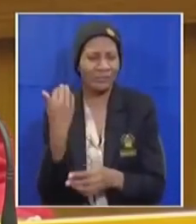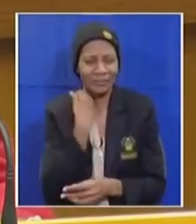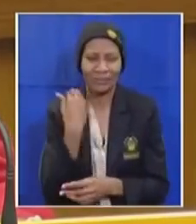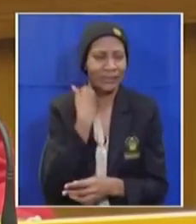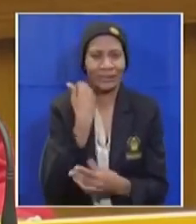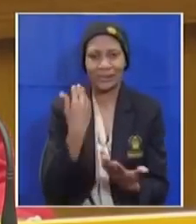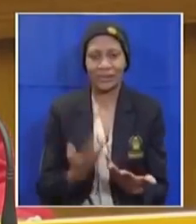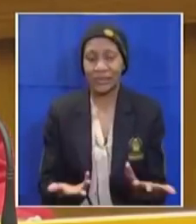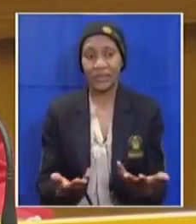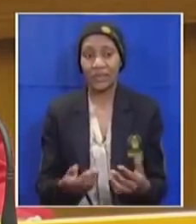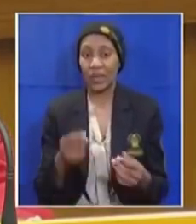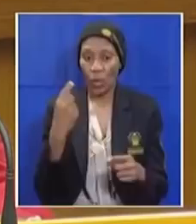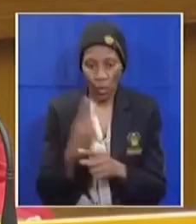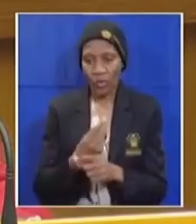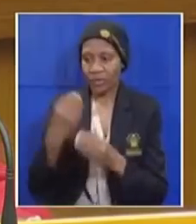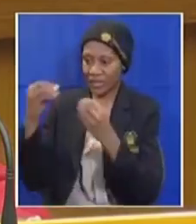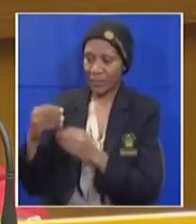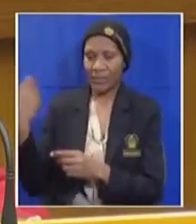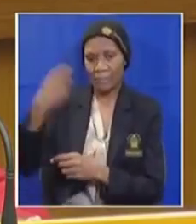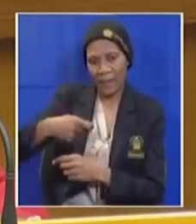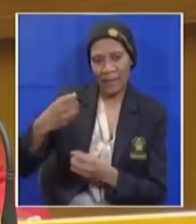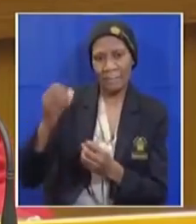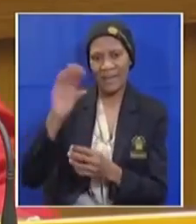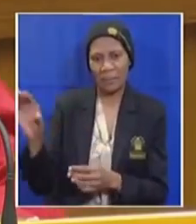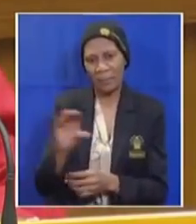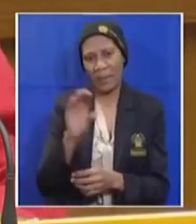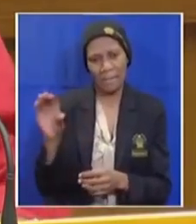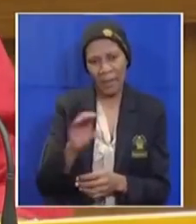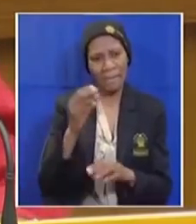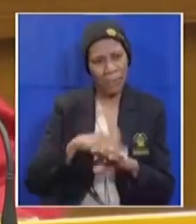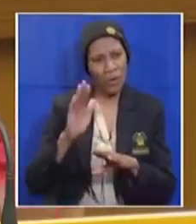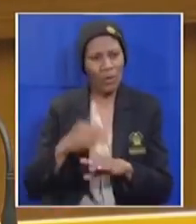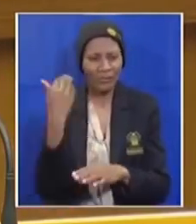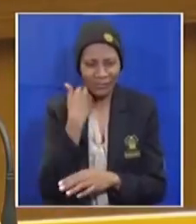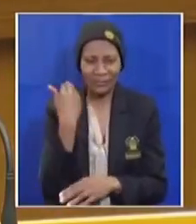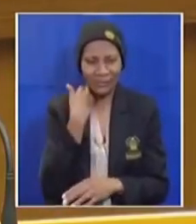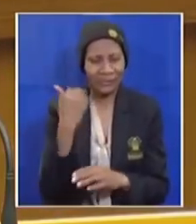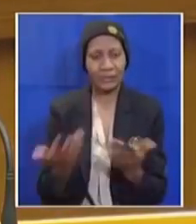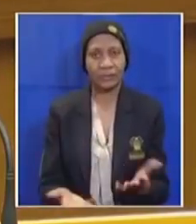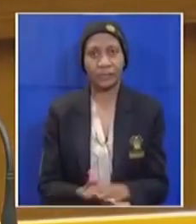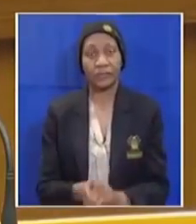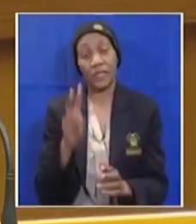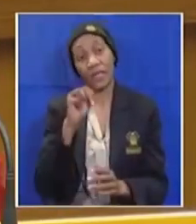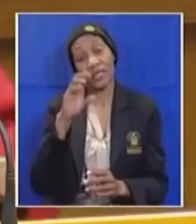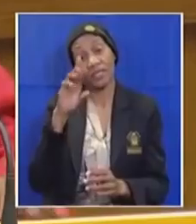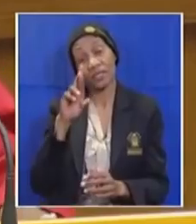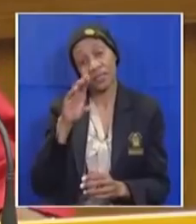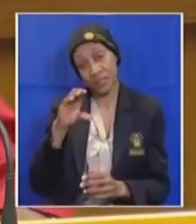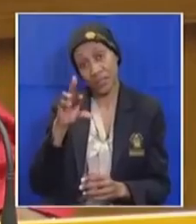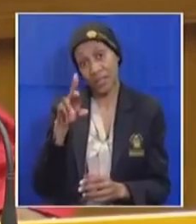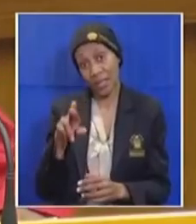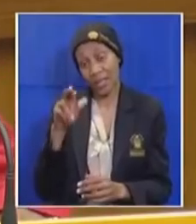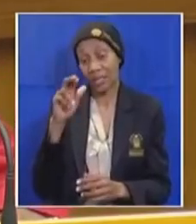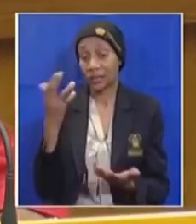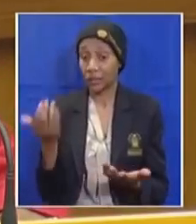and continuously giving them, continuously putting them into loans. The National Credit Amendment before